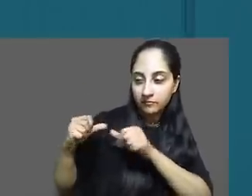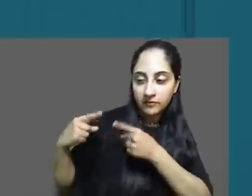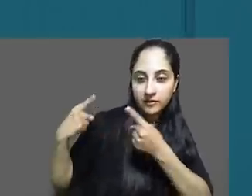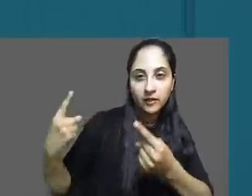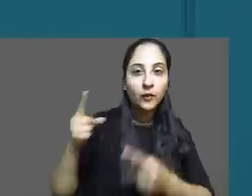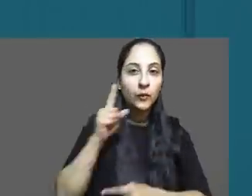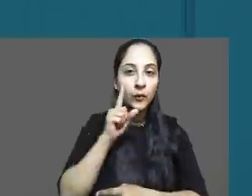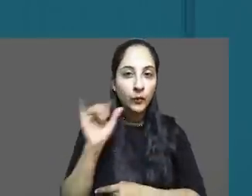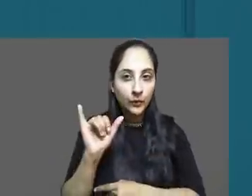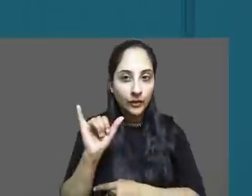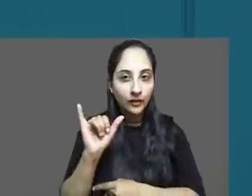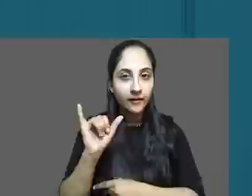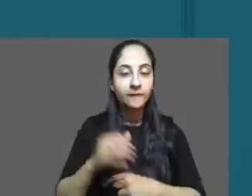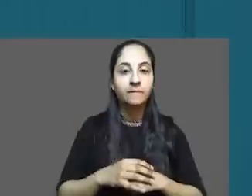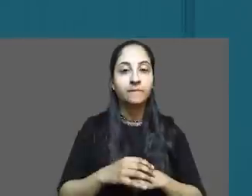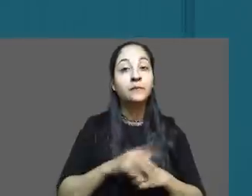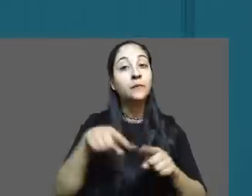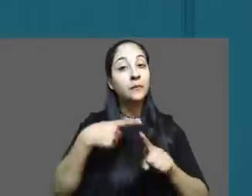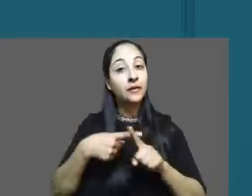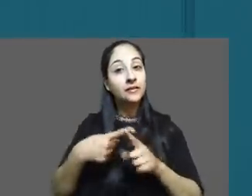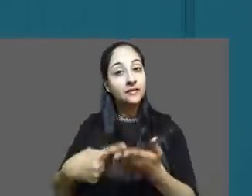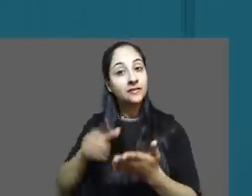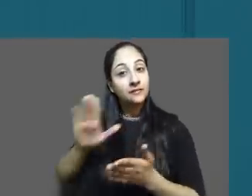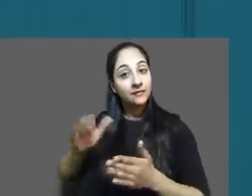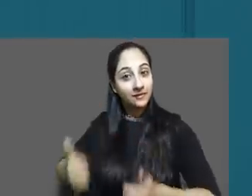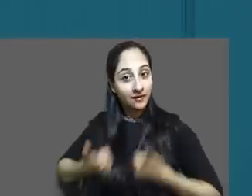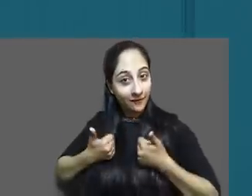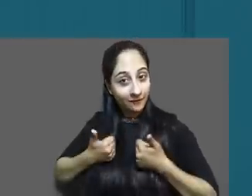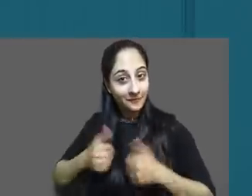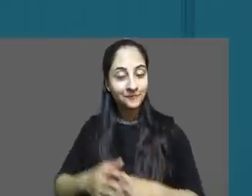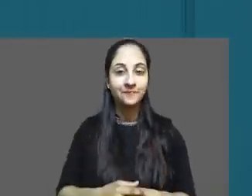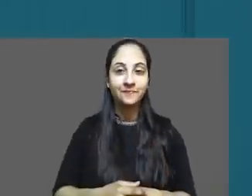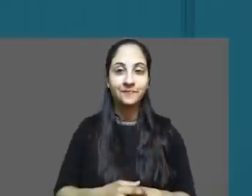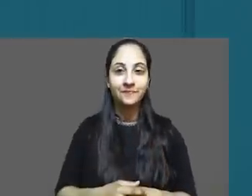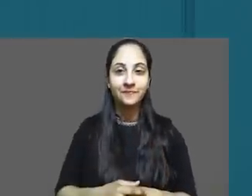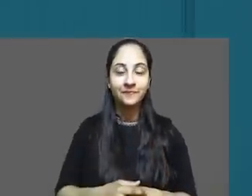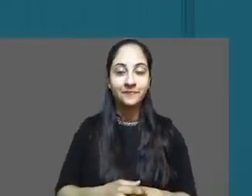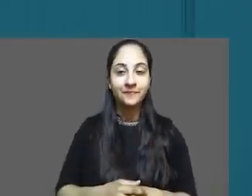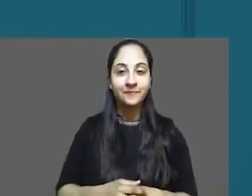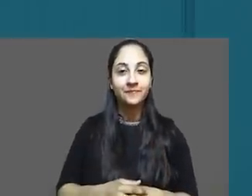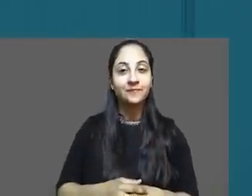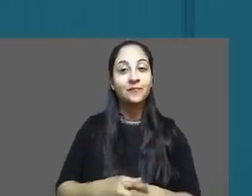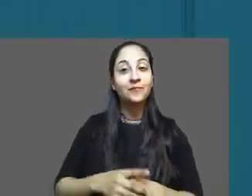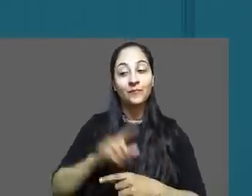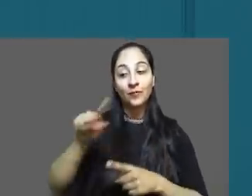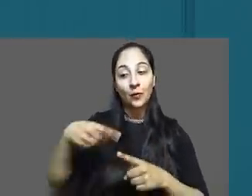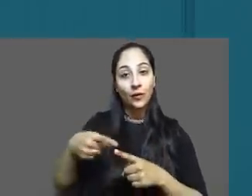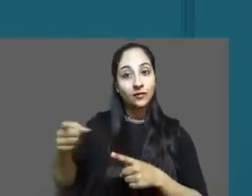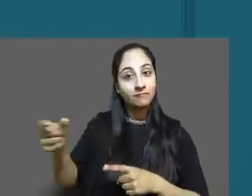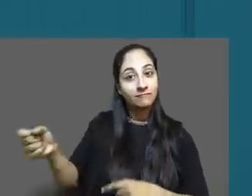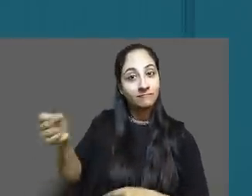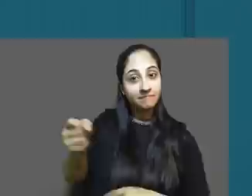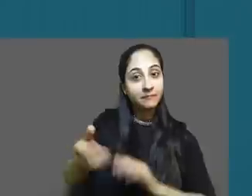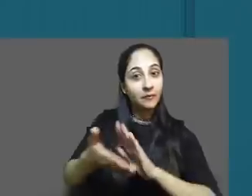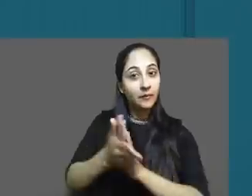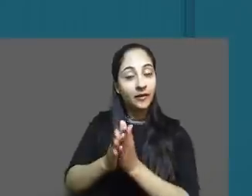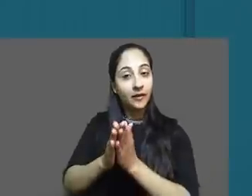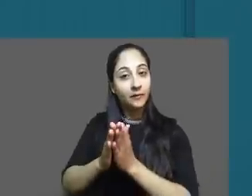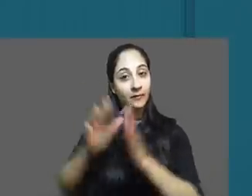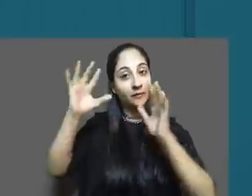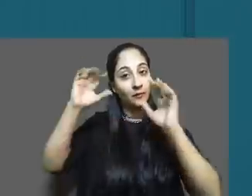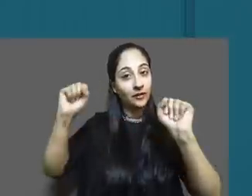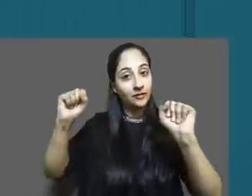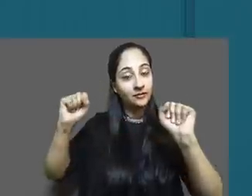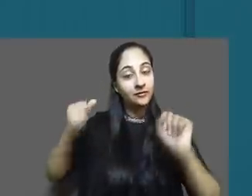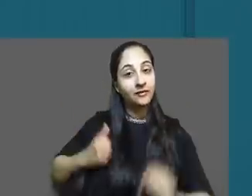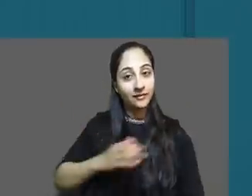going forward, and also talk to him on a lighthearted note about his life. You know, this has been a year for a president who probably didn't expect to address the